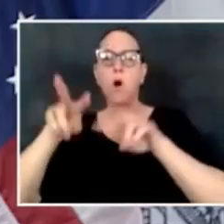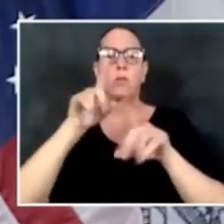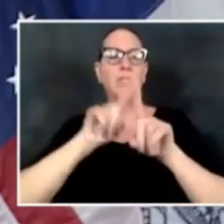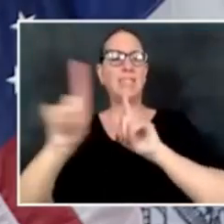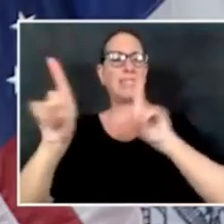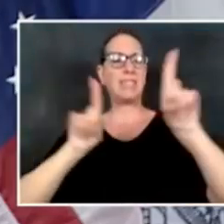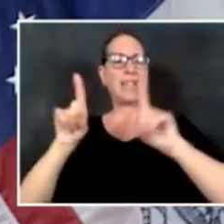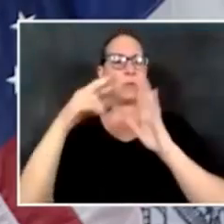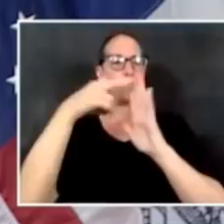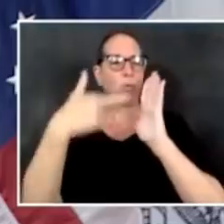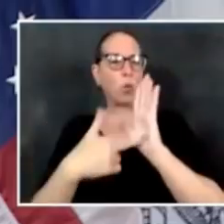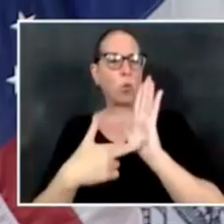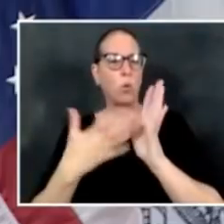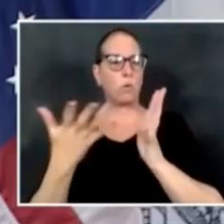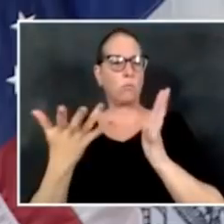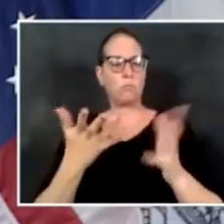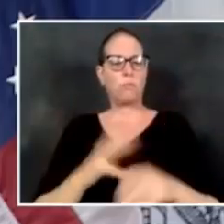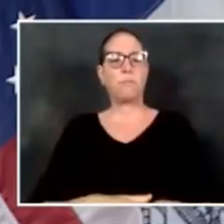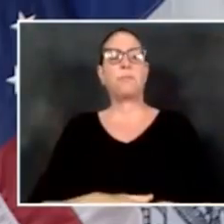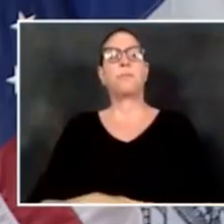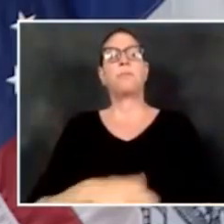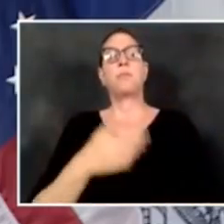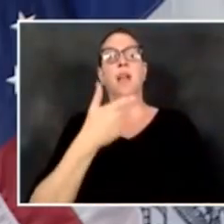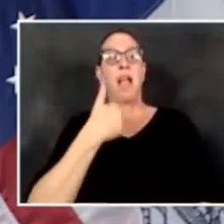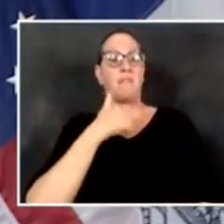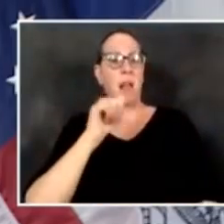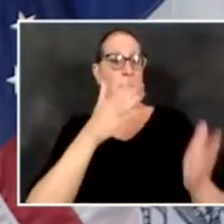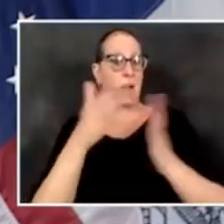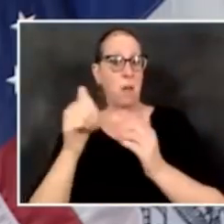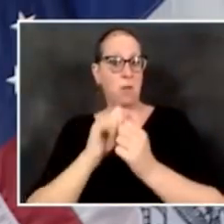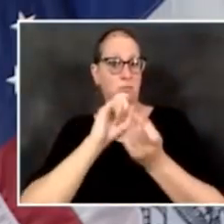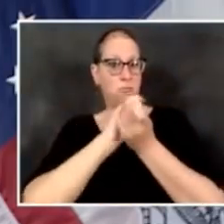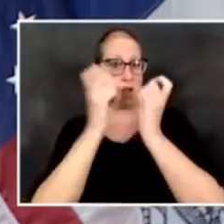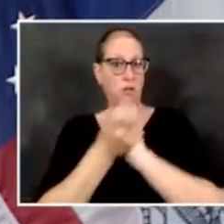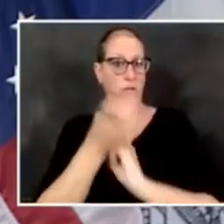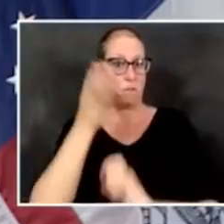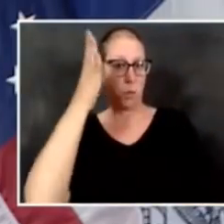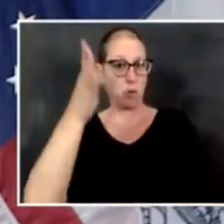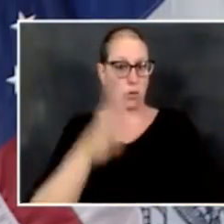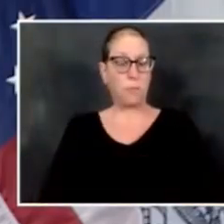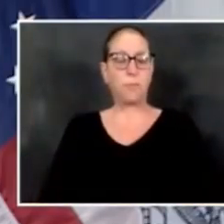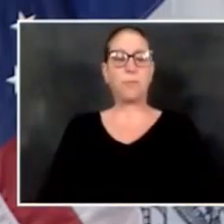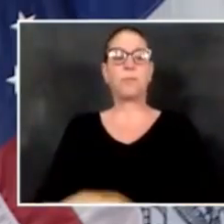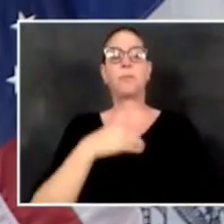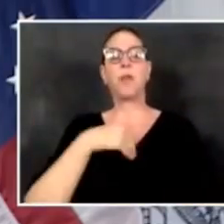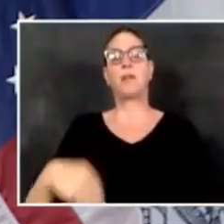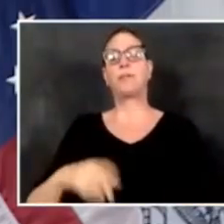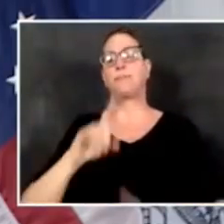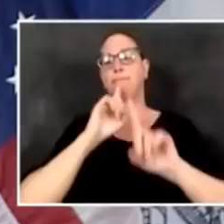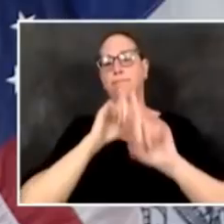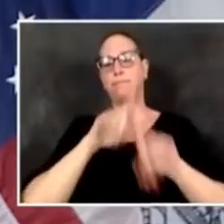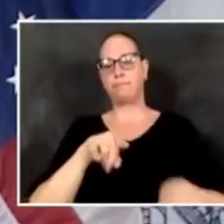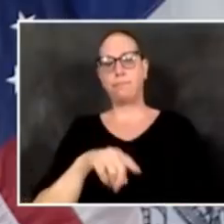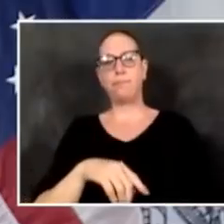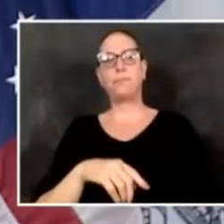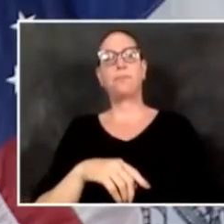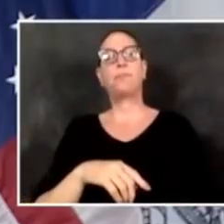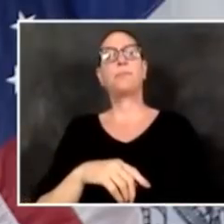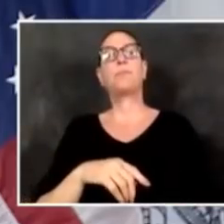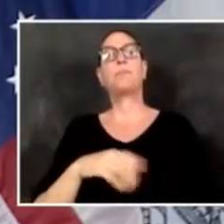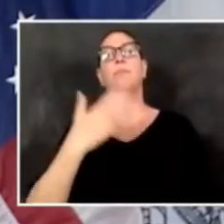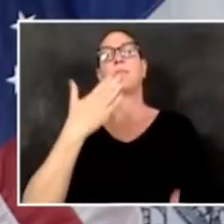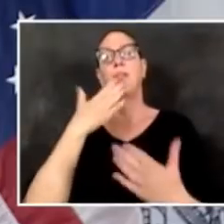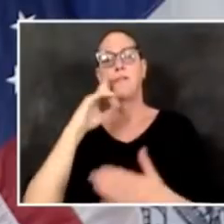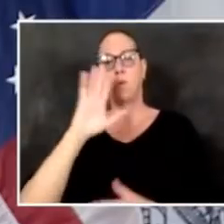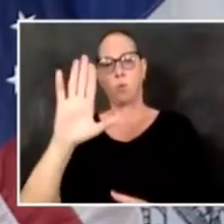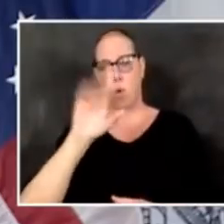forward. Ashley, I do appreciate the question very much, because I think it gets to the heart of what